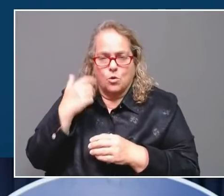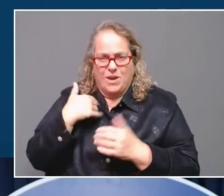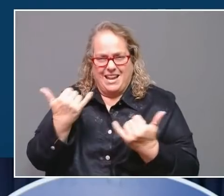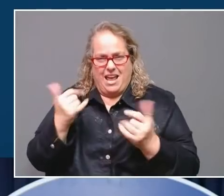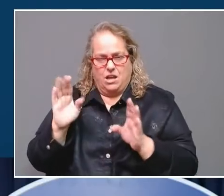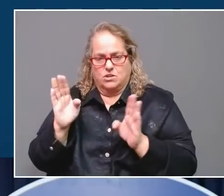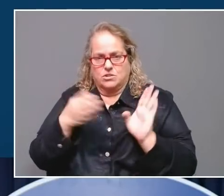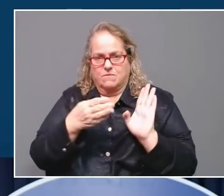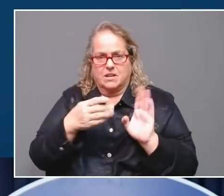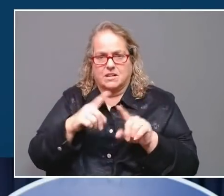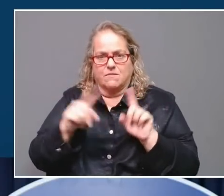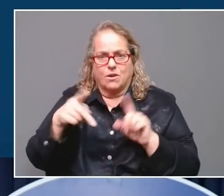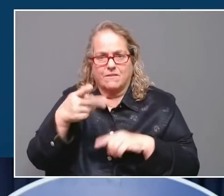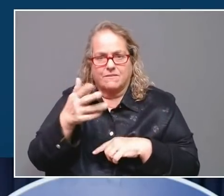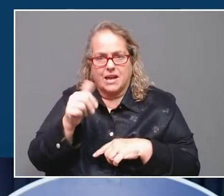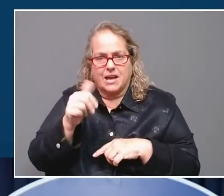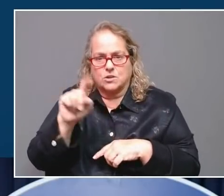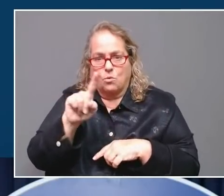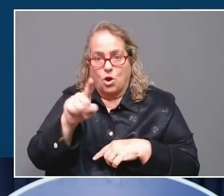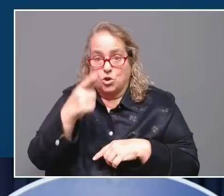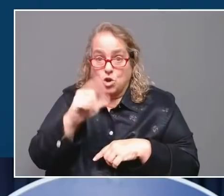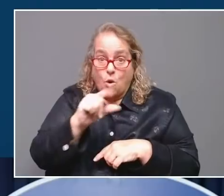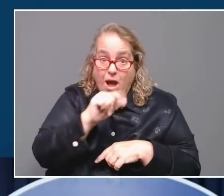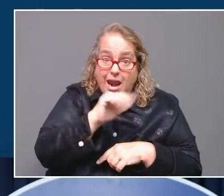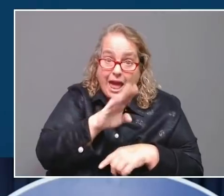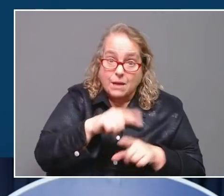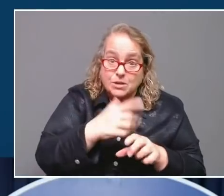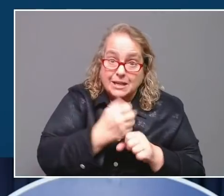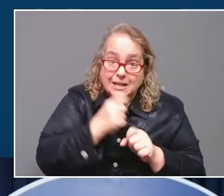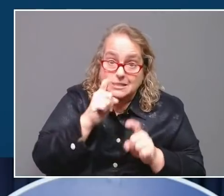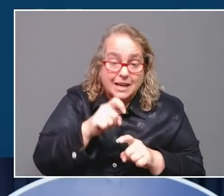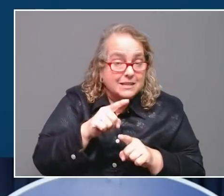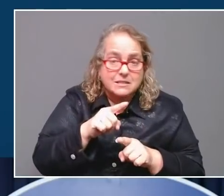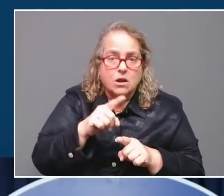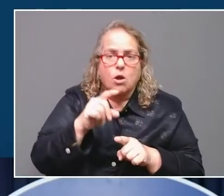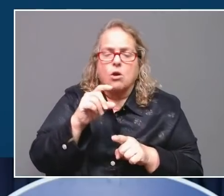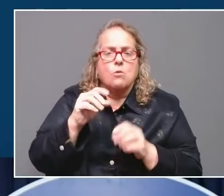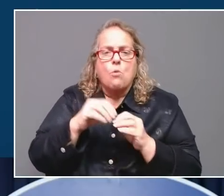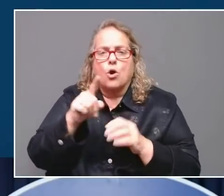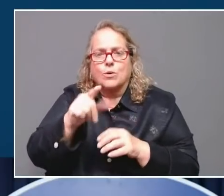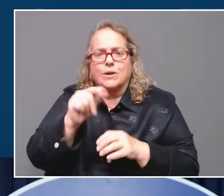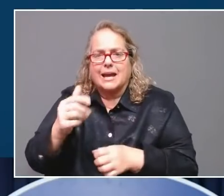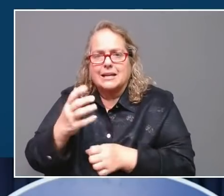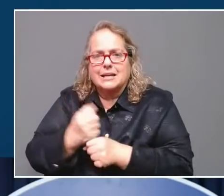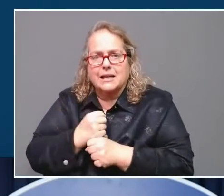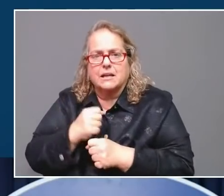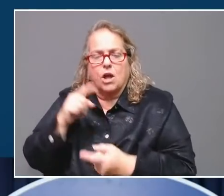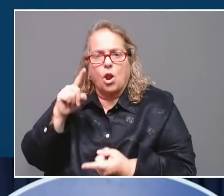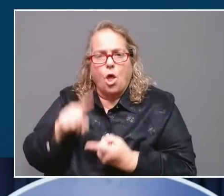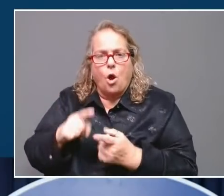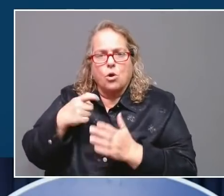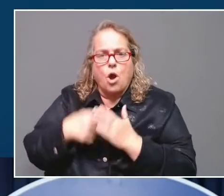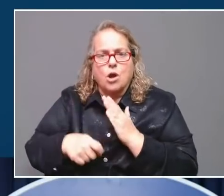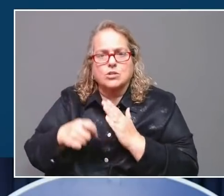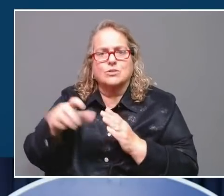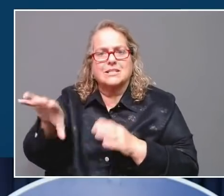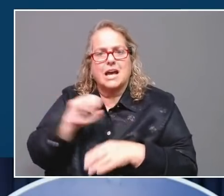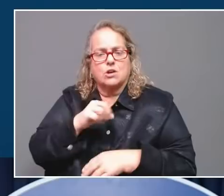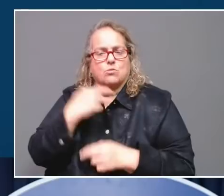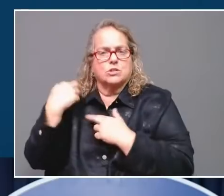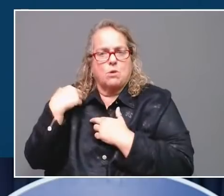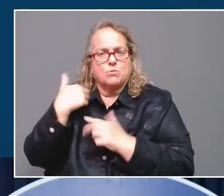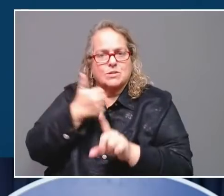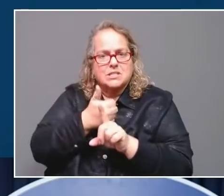to a laboratory to get a test and more where you get a lower cost test and take responsibility for yourself and test yourself. And if